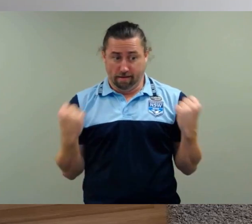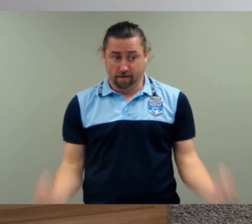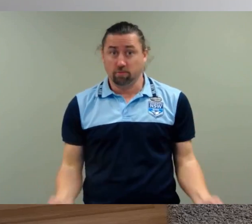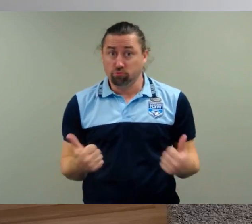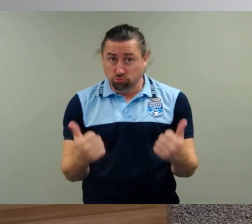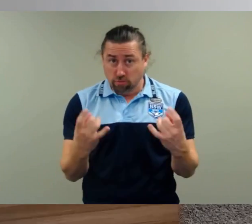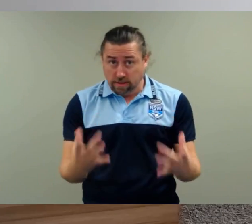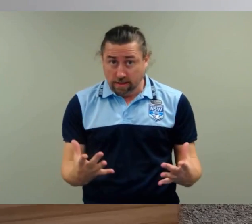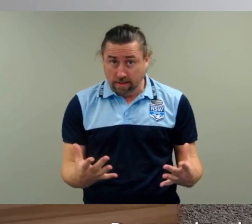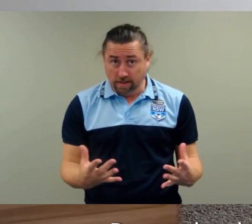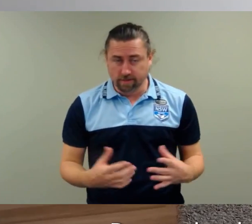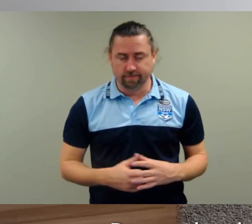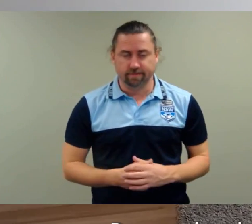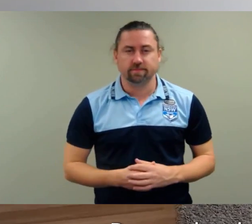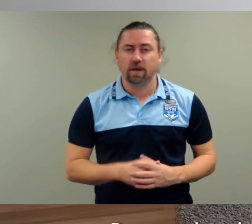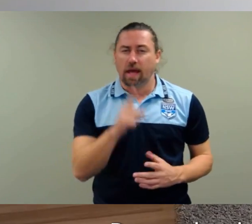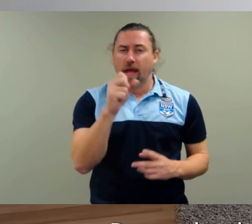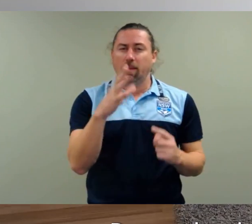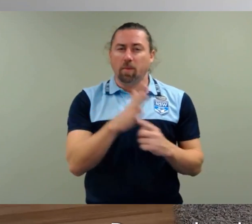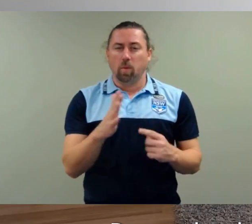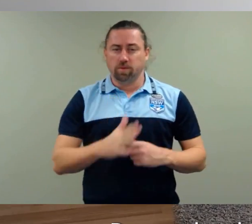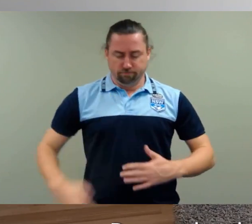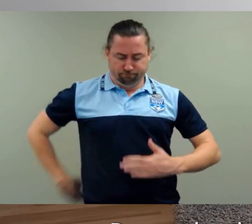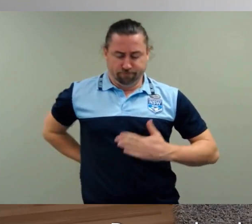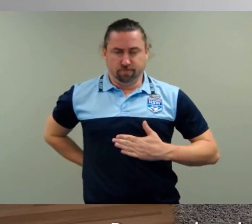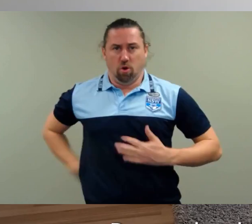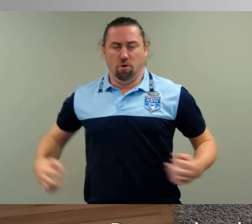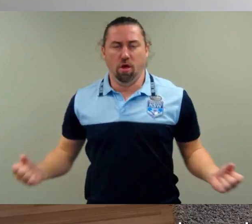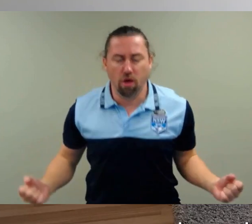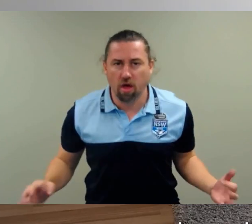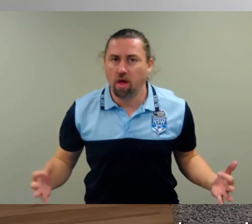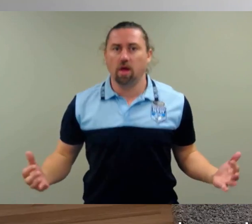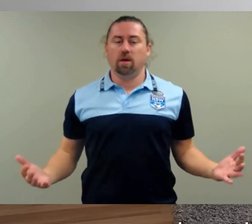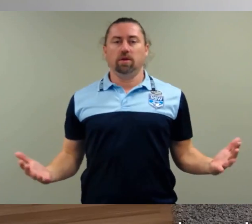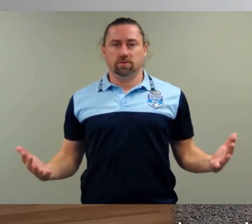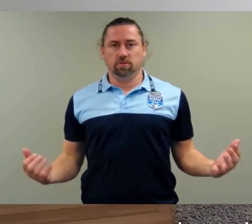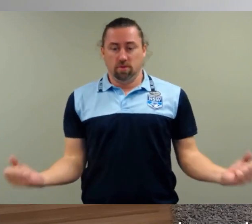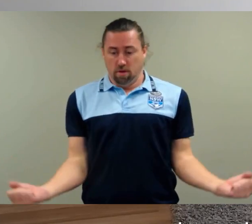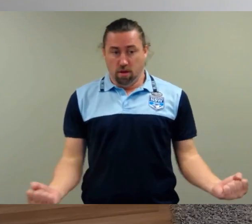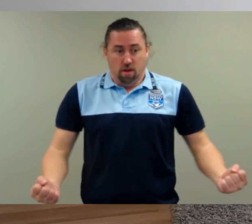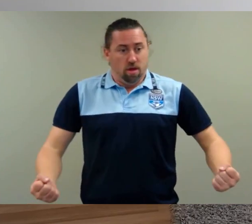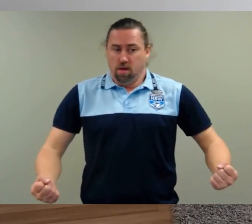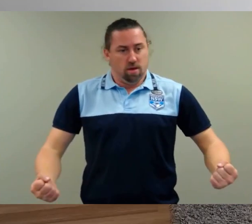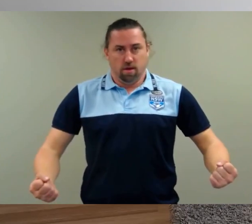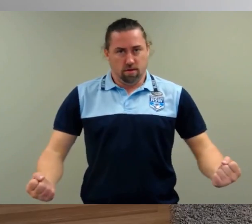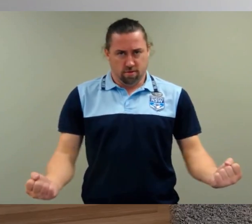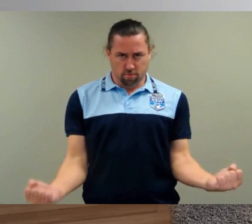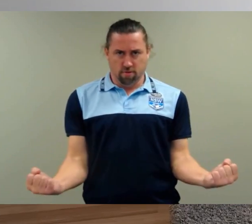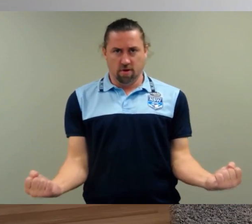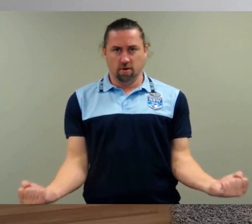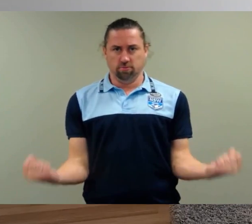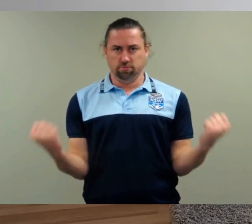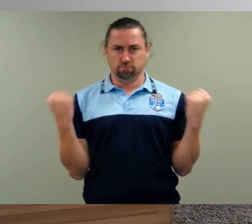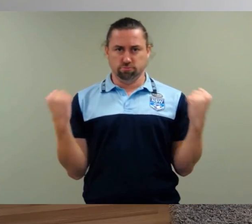times. Let's go. Remember, keep that back nice and straight, and you don't want to let your elbows leave the side of